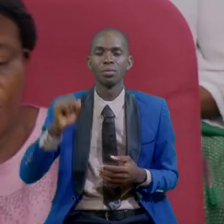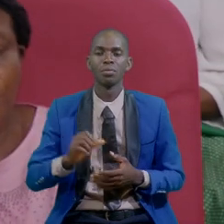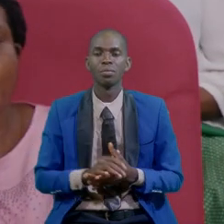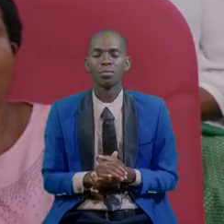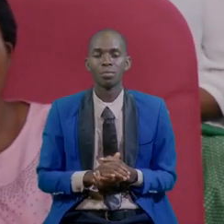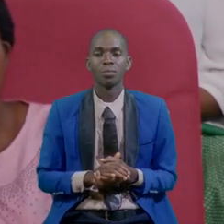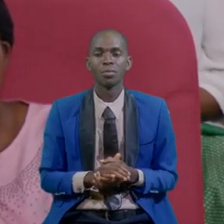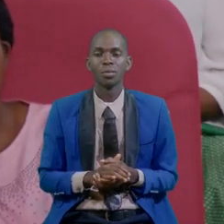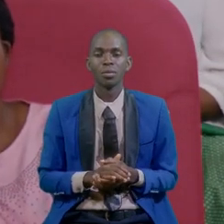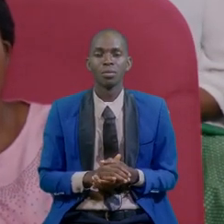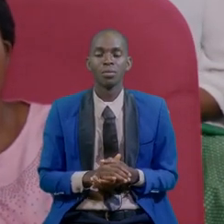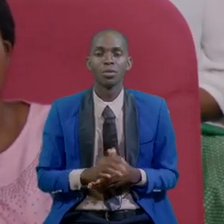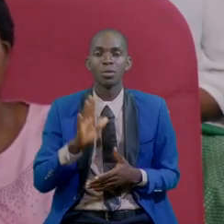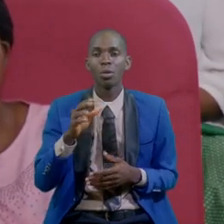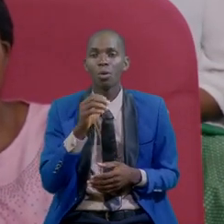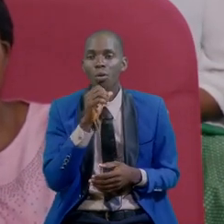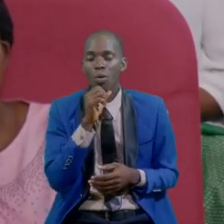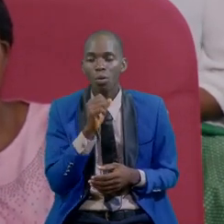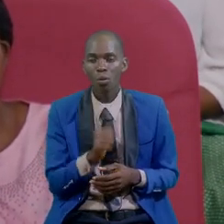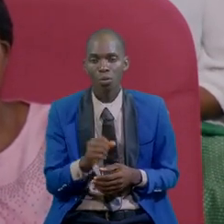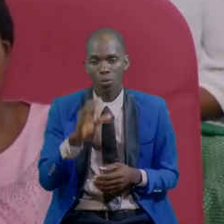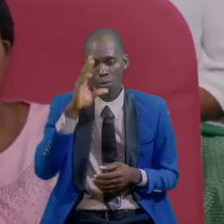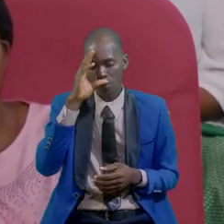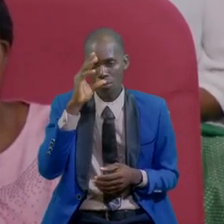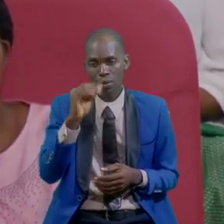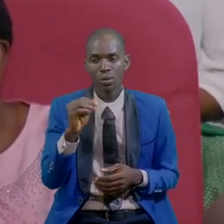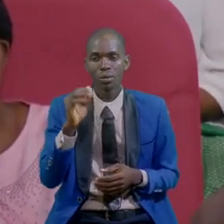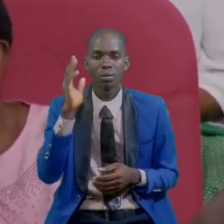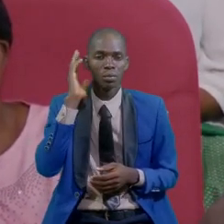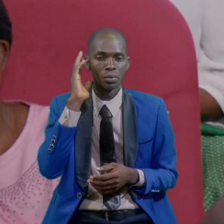Tell me, your old man.